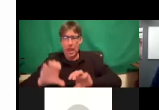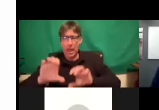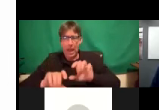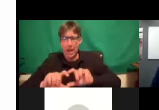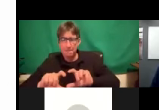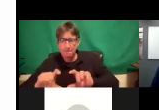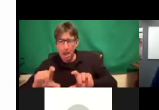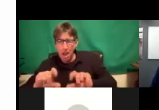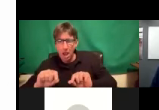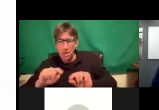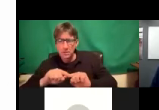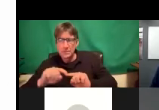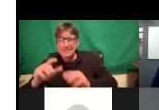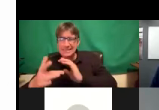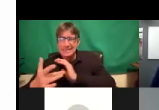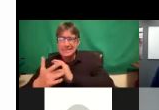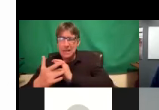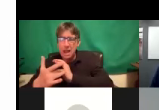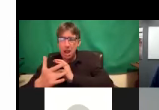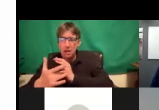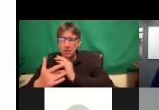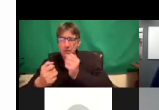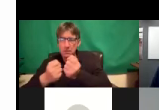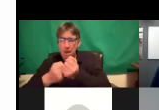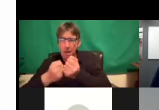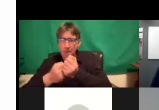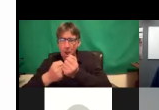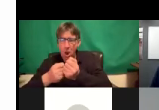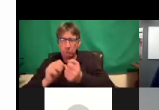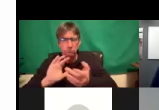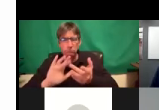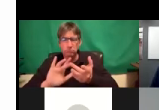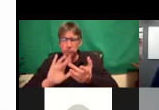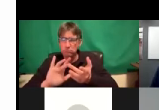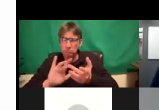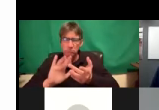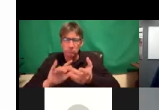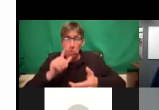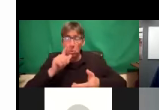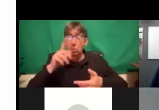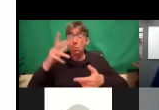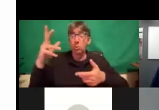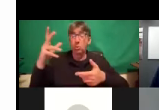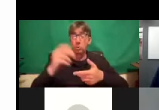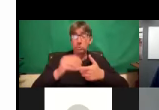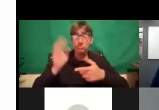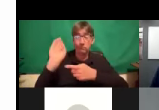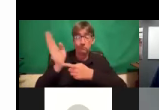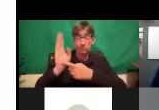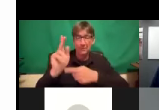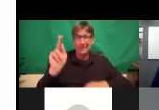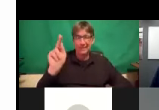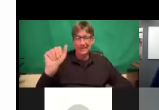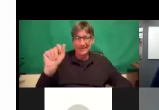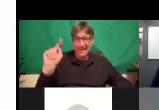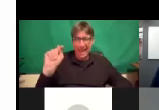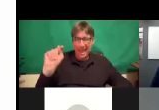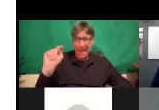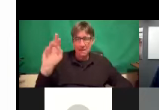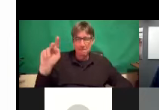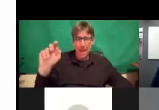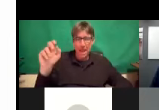On today's call, we are joined by Kat Benish, MBTA Chief of Operations and Strategy, Policy and Oversight, as well as Melissa Delea, Senior